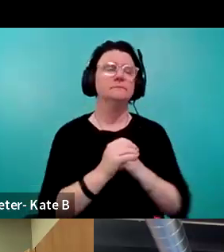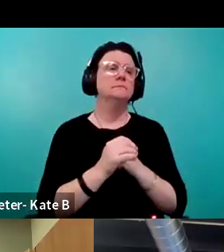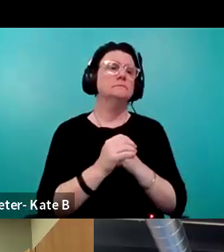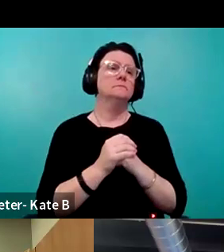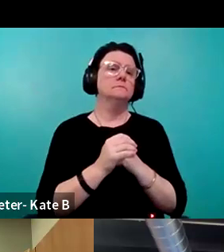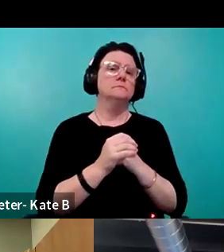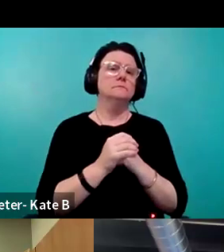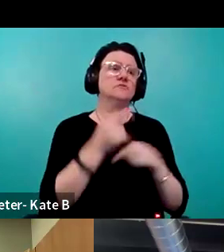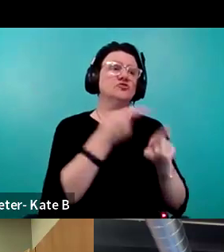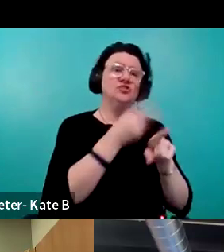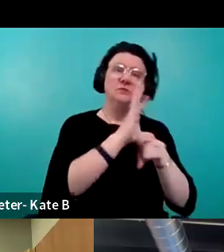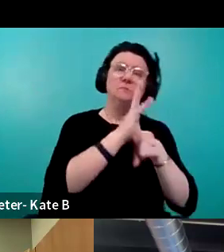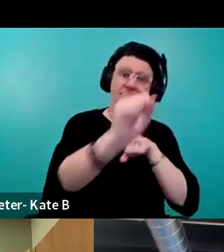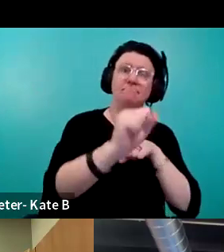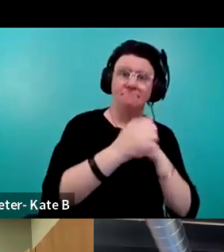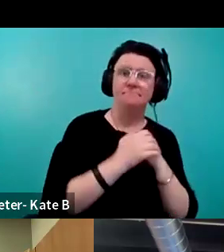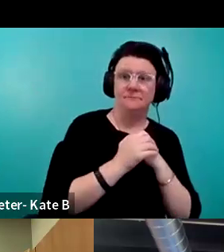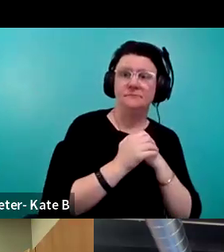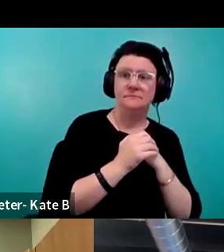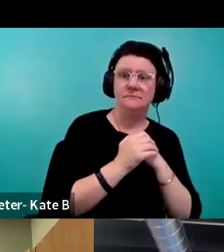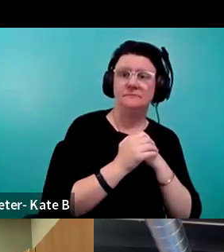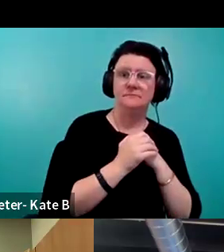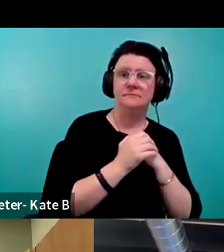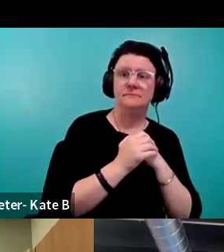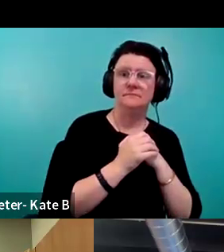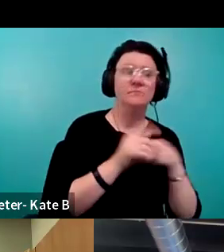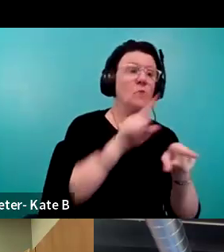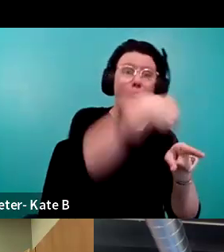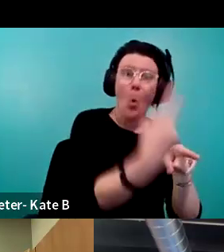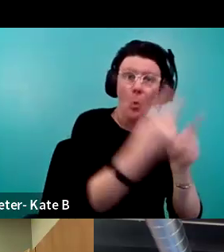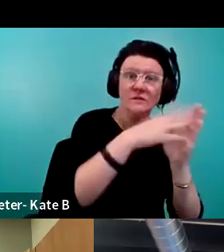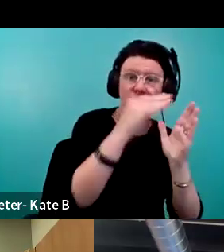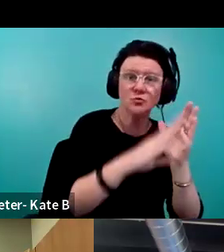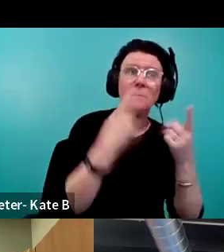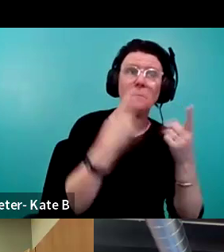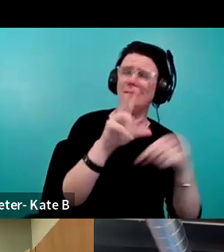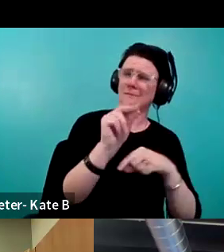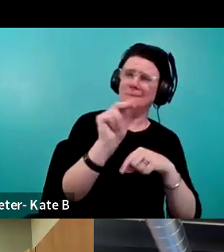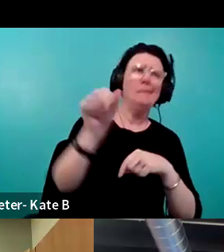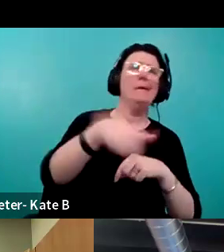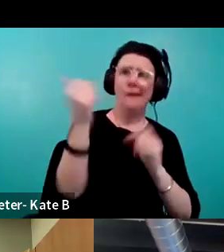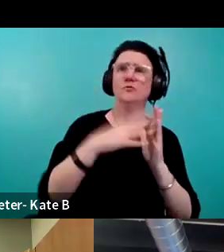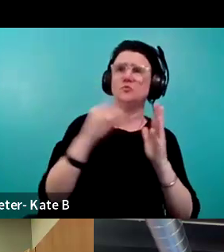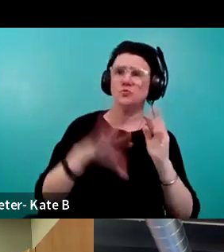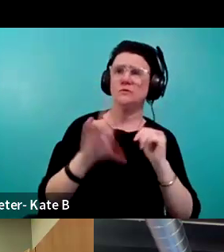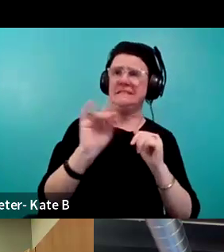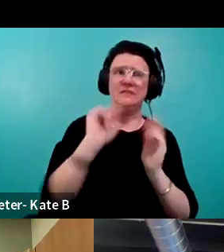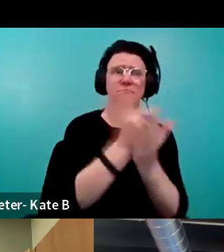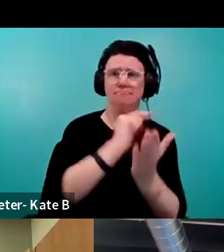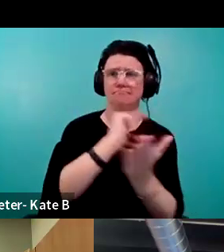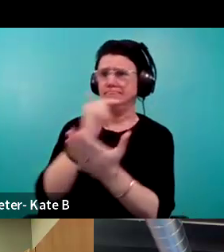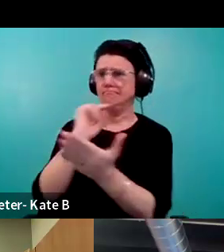has thrived there. And like her, we have other students that have graduated from our